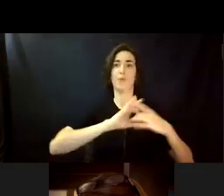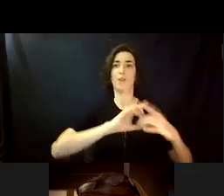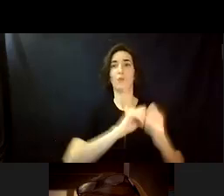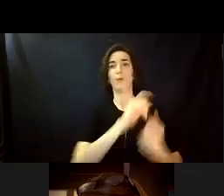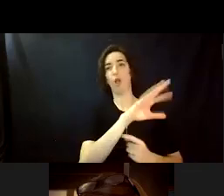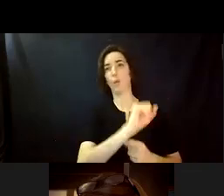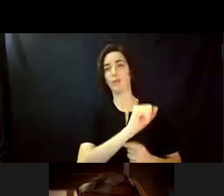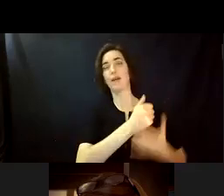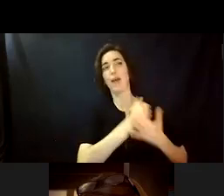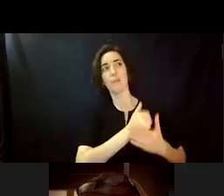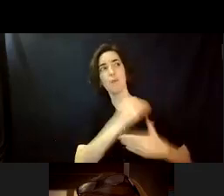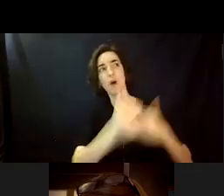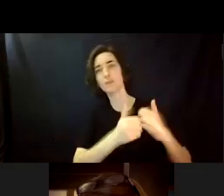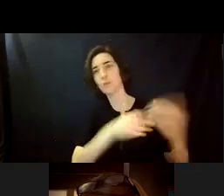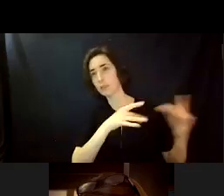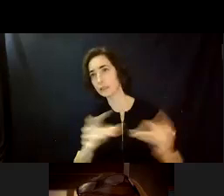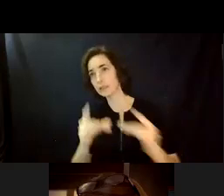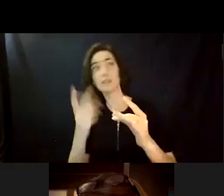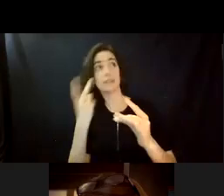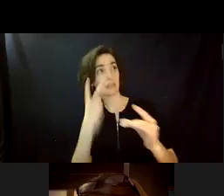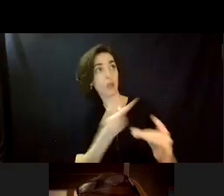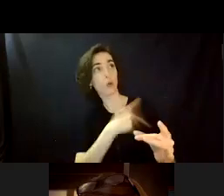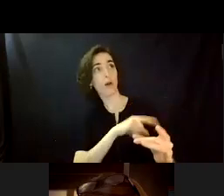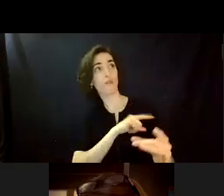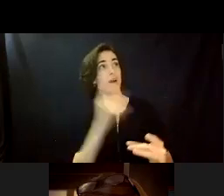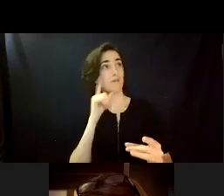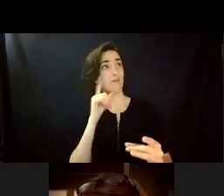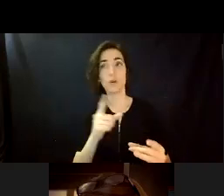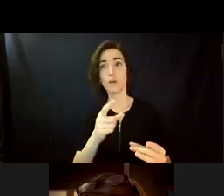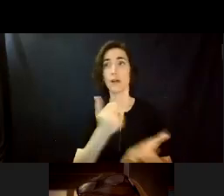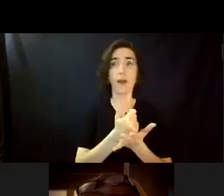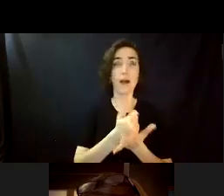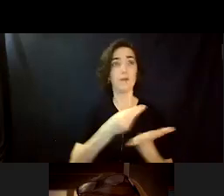to determine whether they qualify for any economic need or financing.